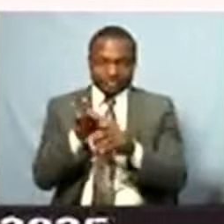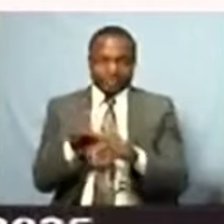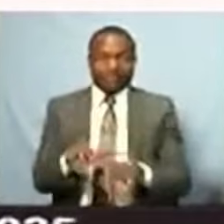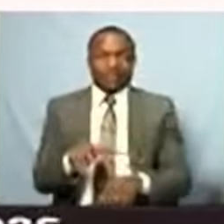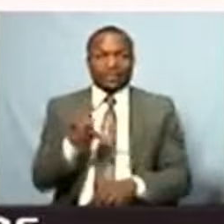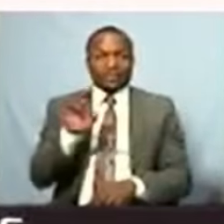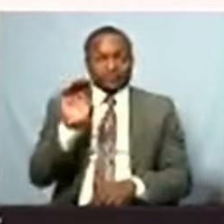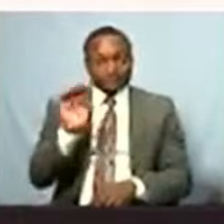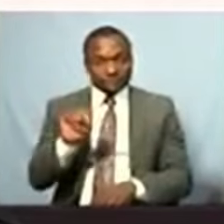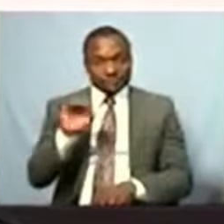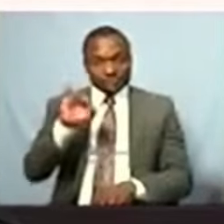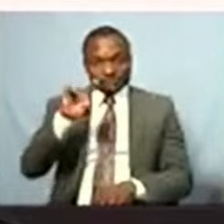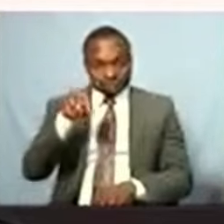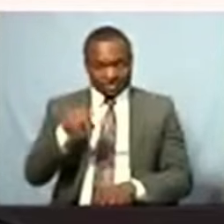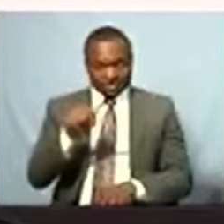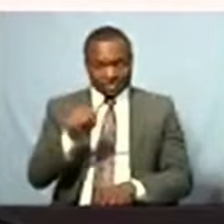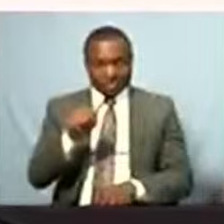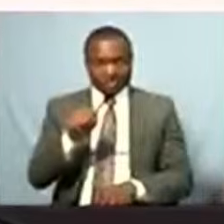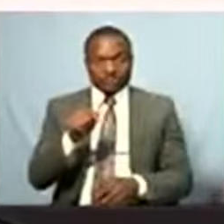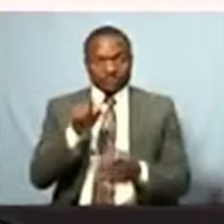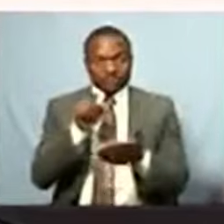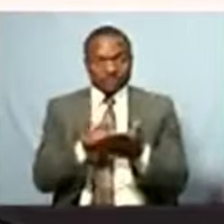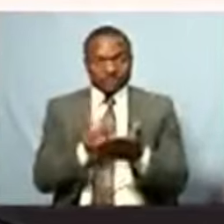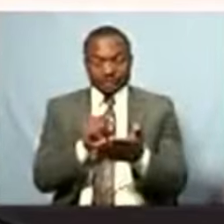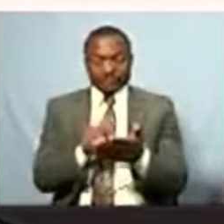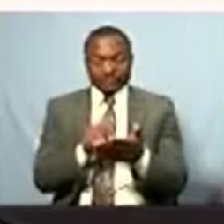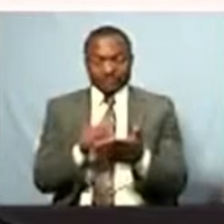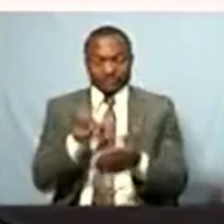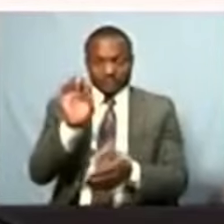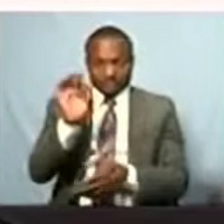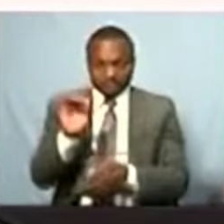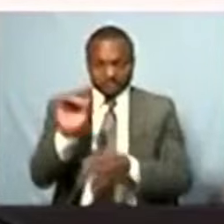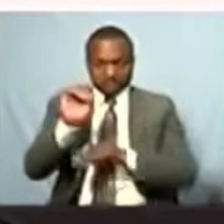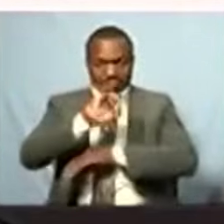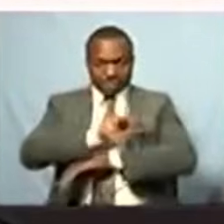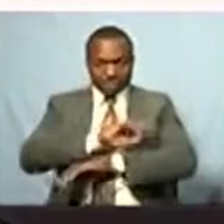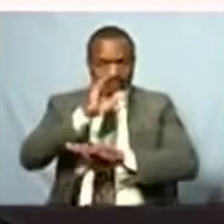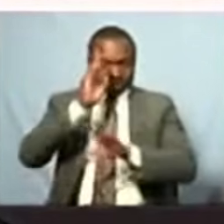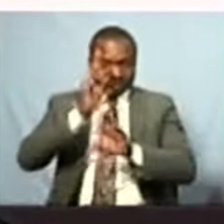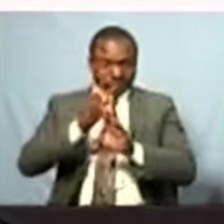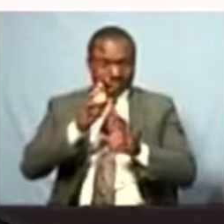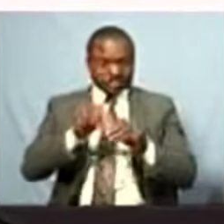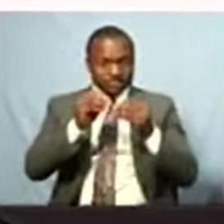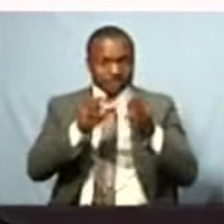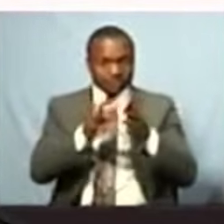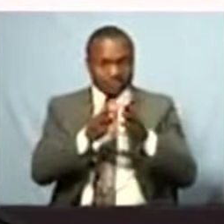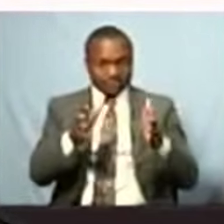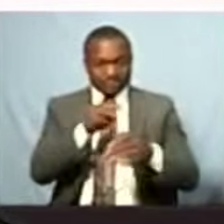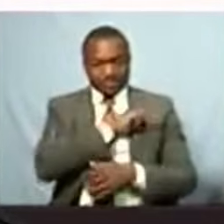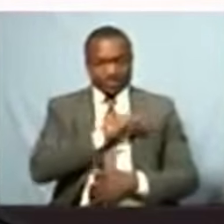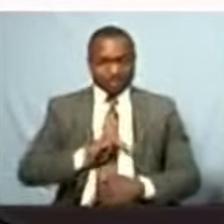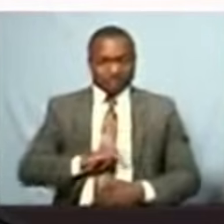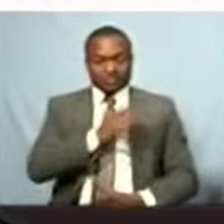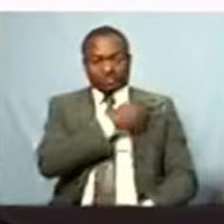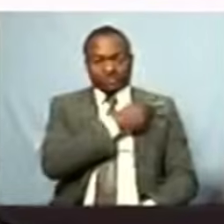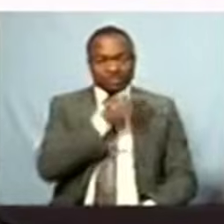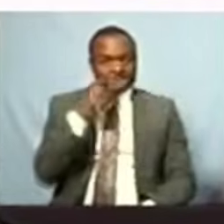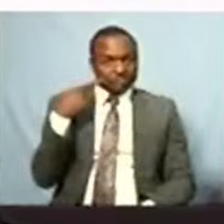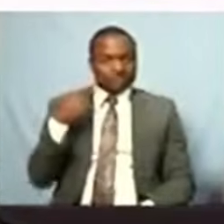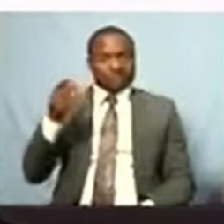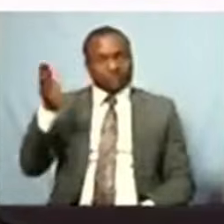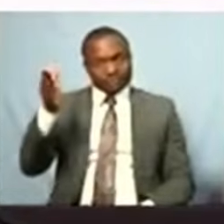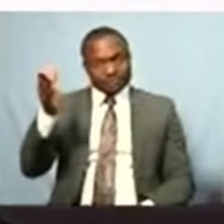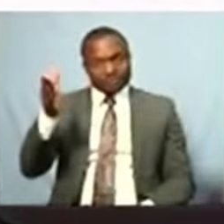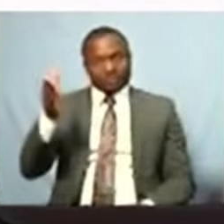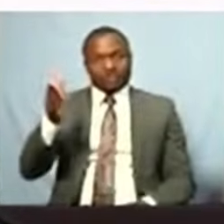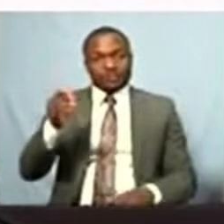NIPA is of a view that this is so in that the 90 days is meant to provide the space for members of parliament to campaign for the